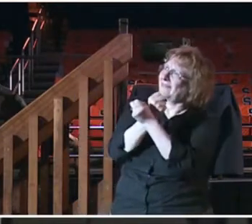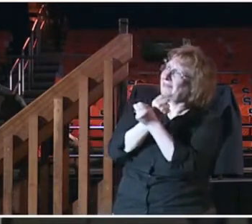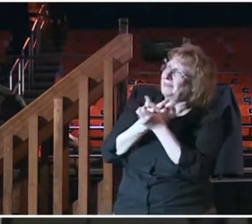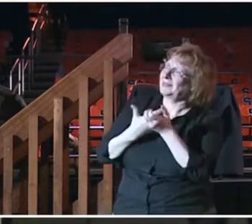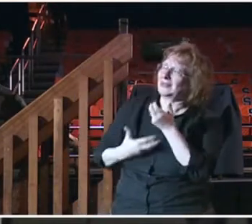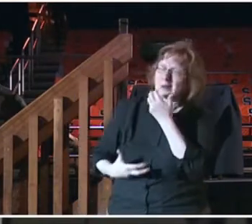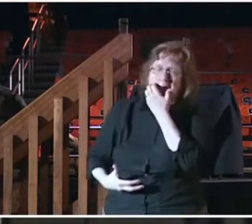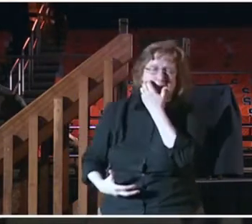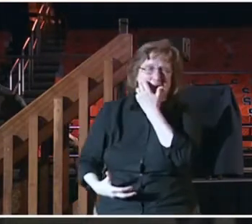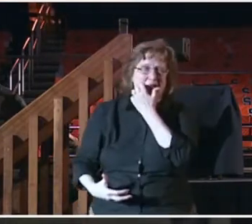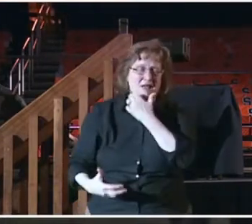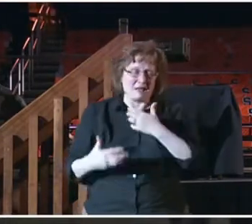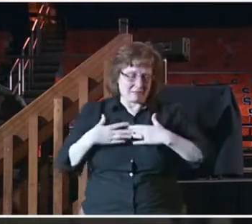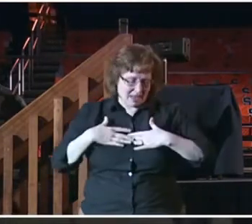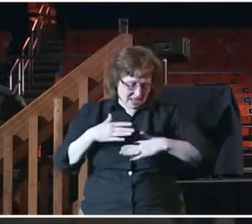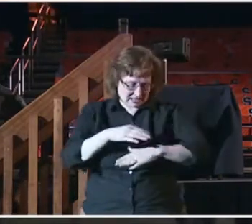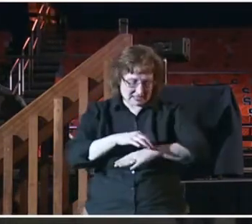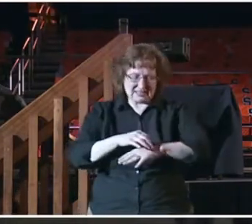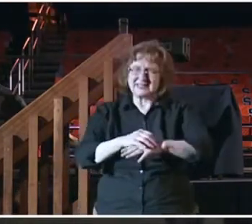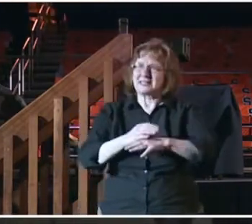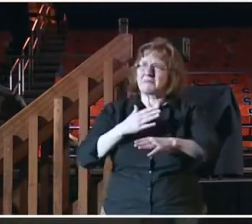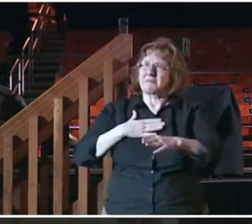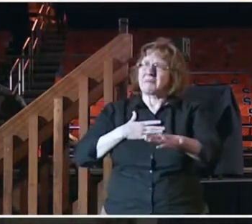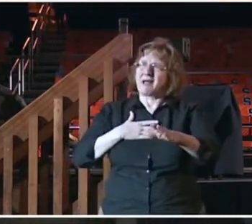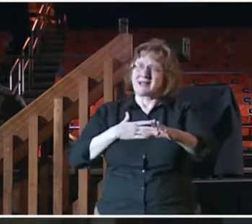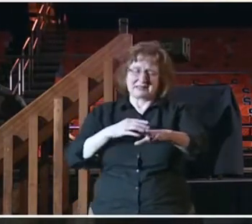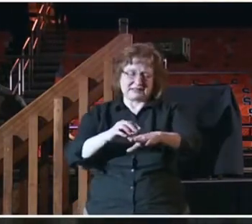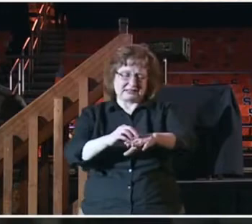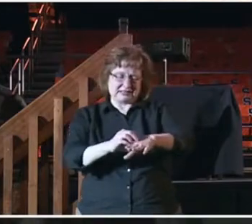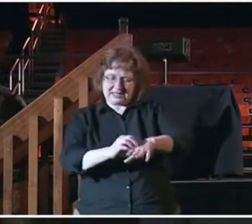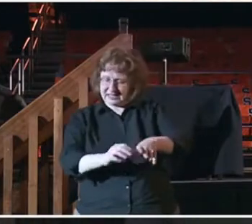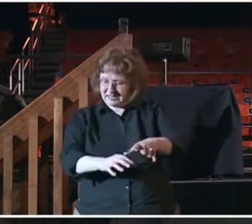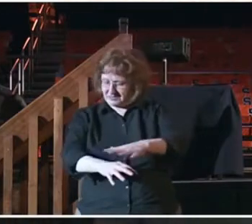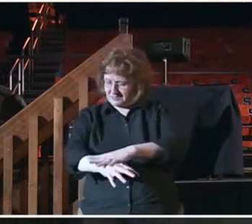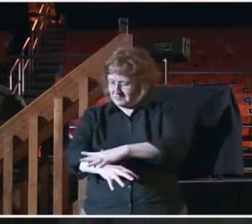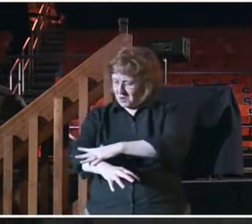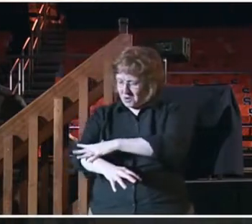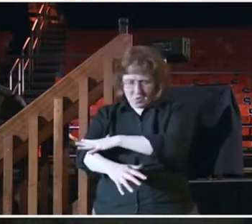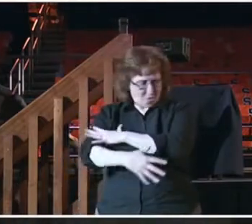I wear the skin of my skin.